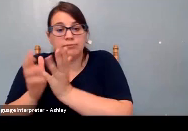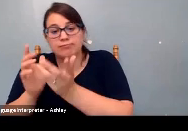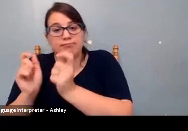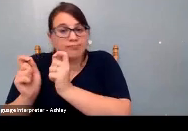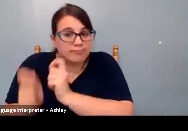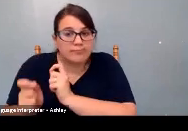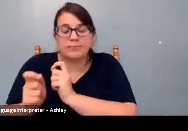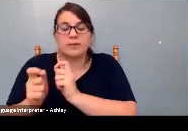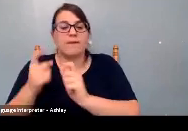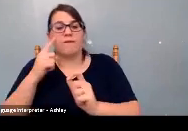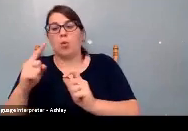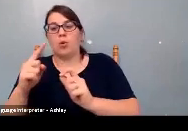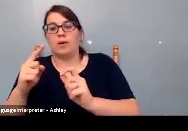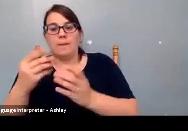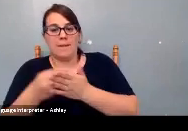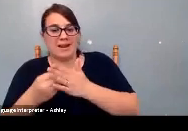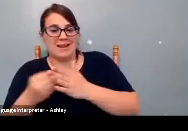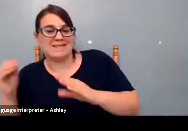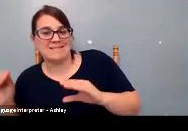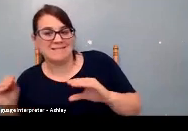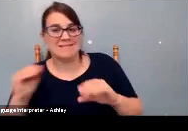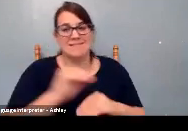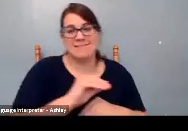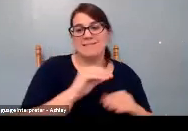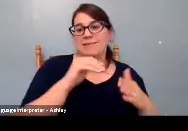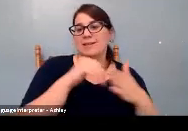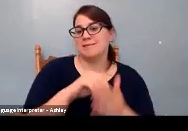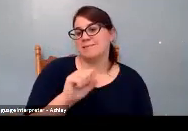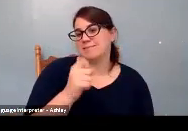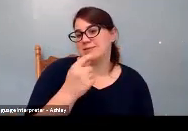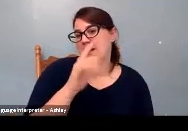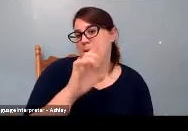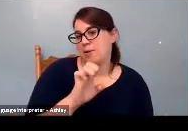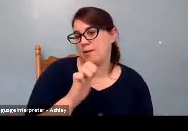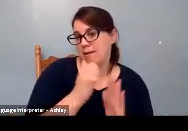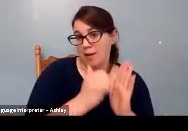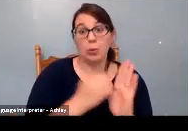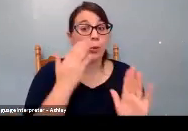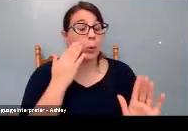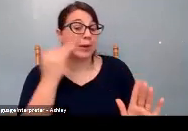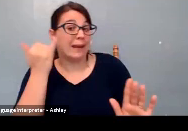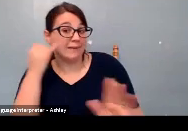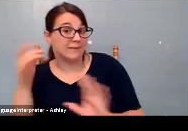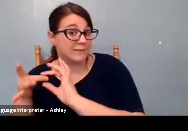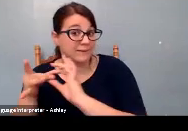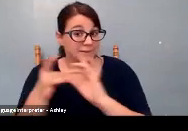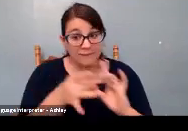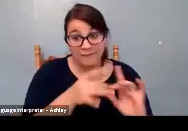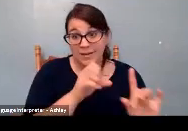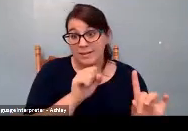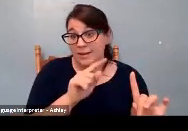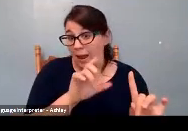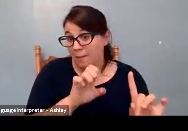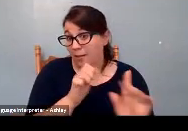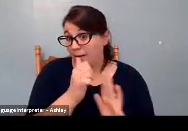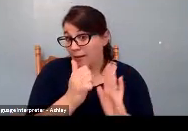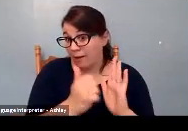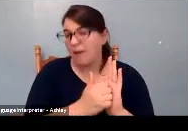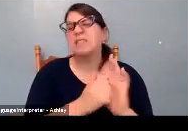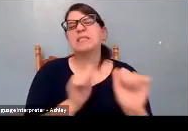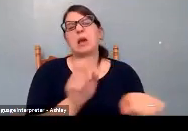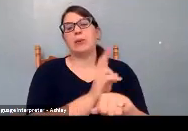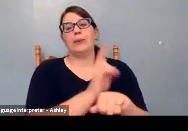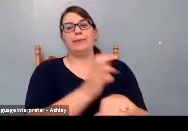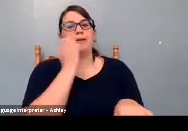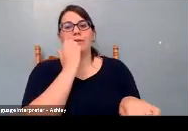it's in the stable account, we know that the monies can then be used to pay for basic living expenses. And then as far as the